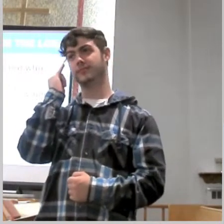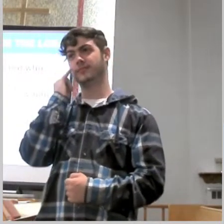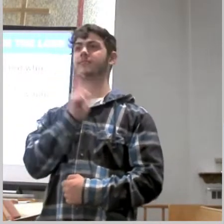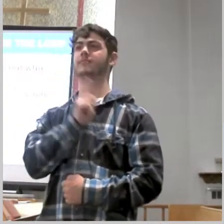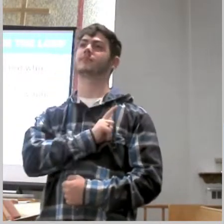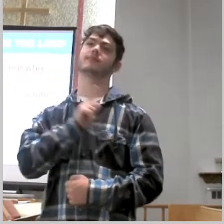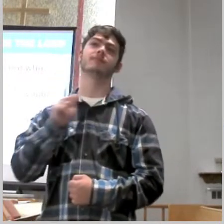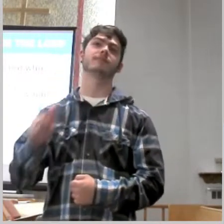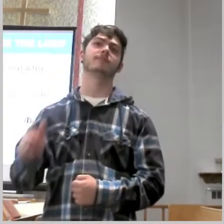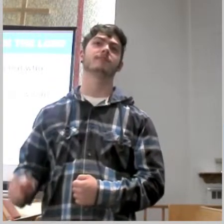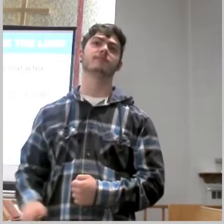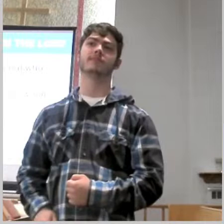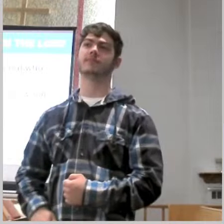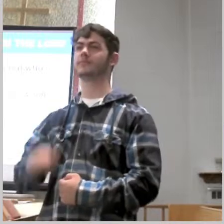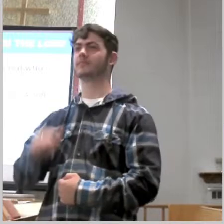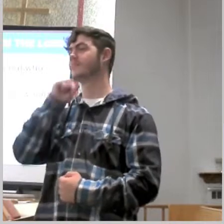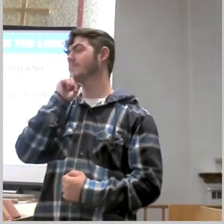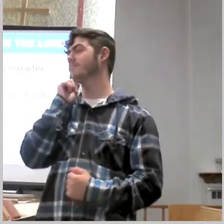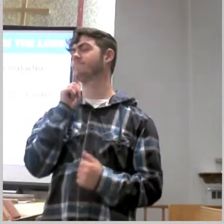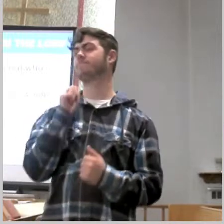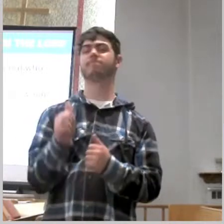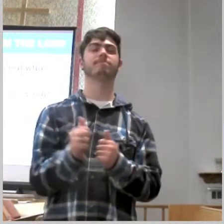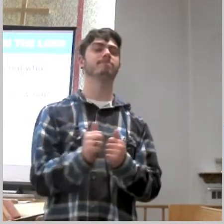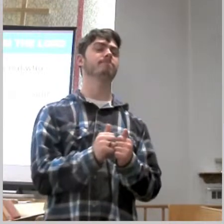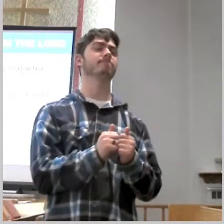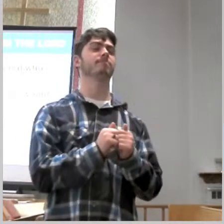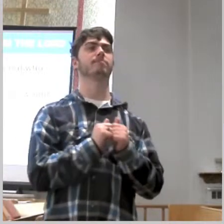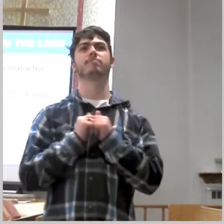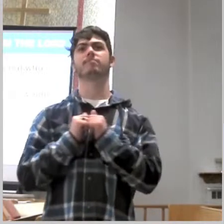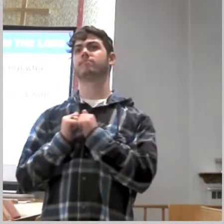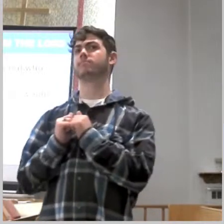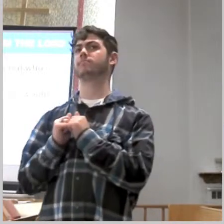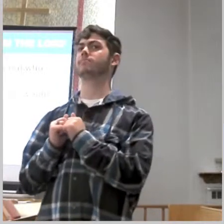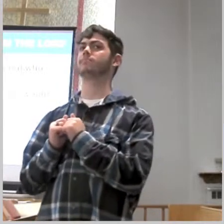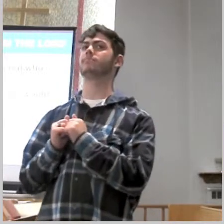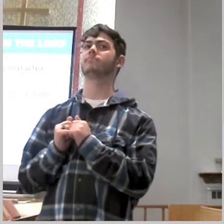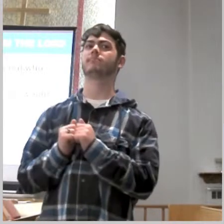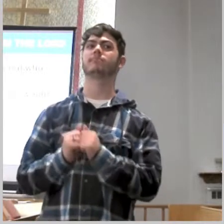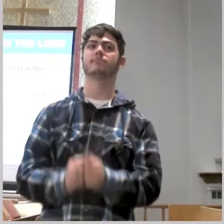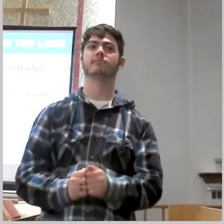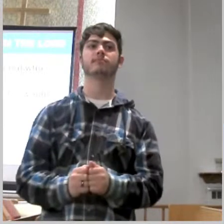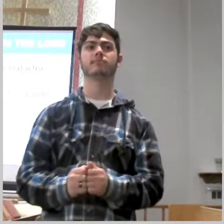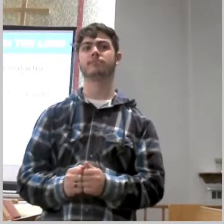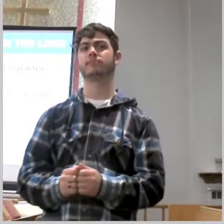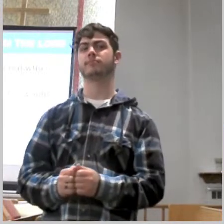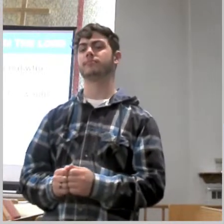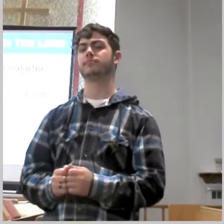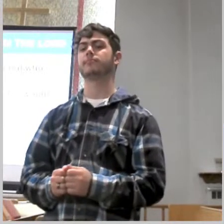alive, had it not been the Lord who was on our